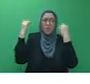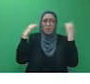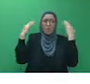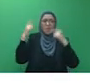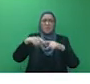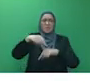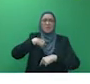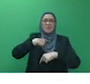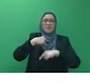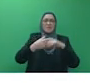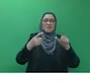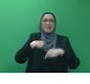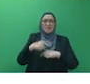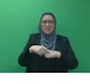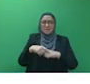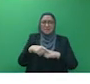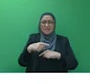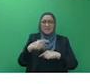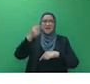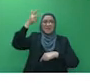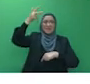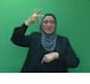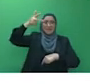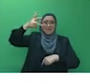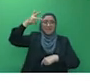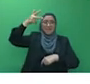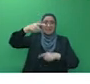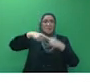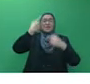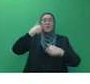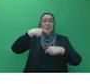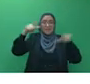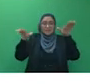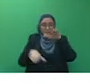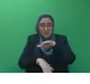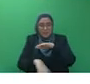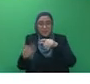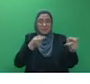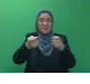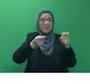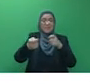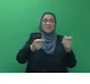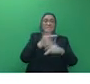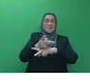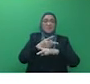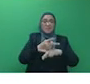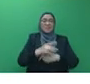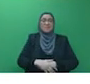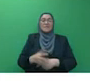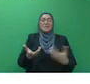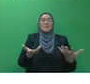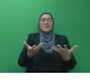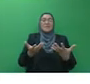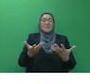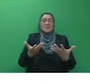but you know it's just things like that where you understand like it's going to happen you are not working in an isolated uh